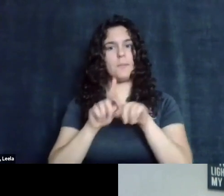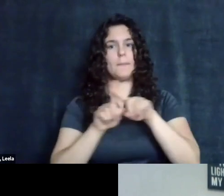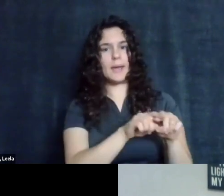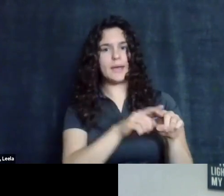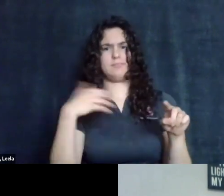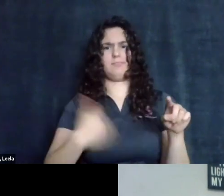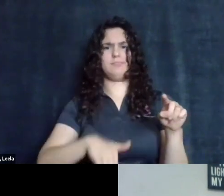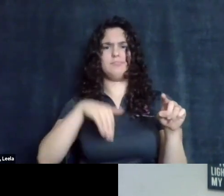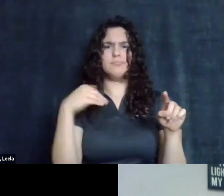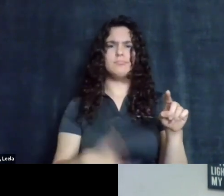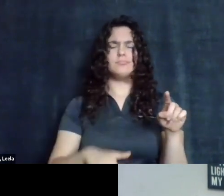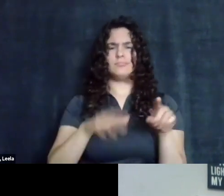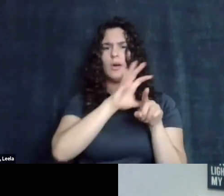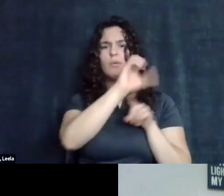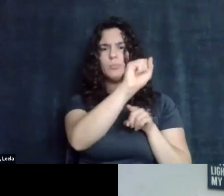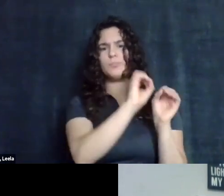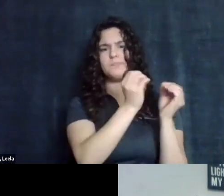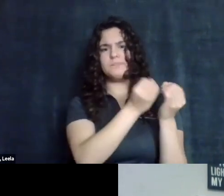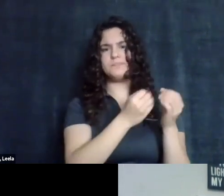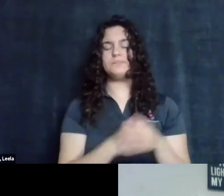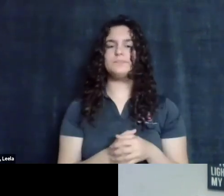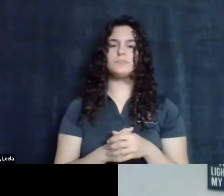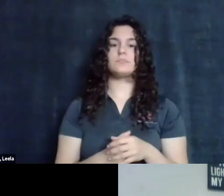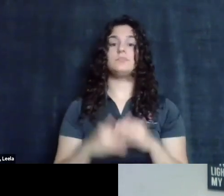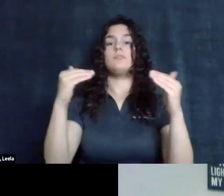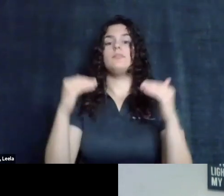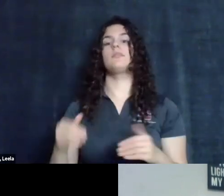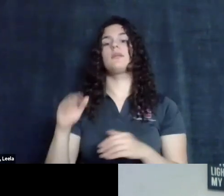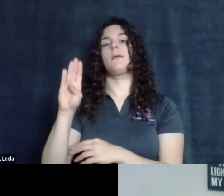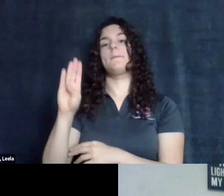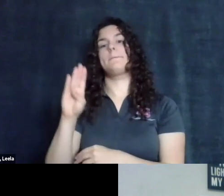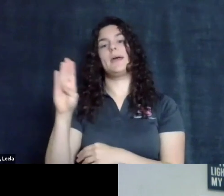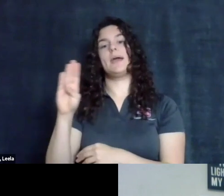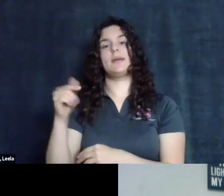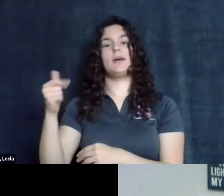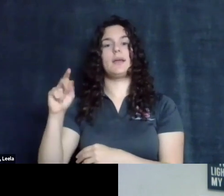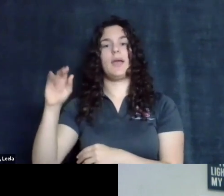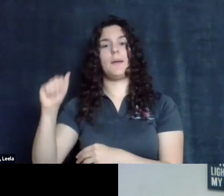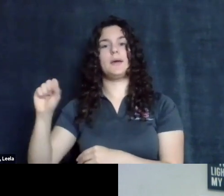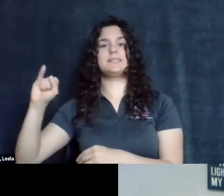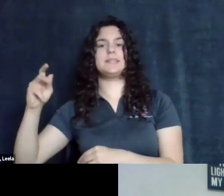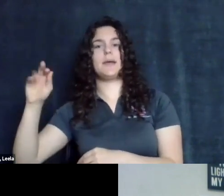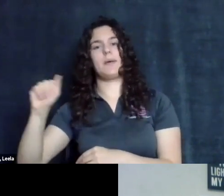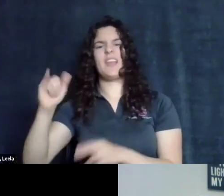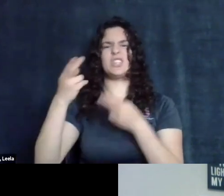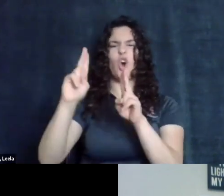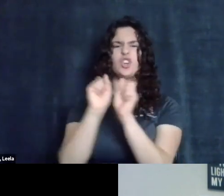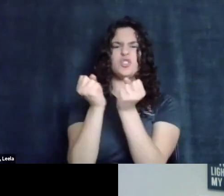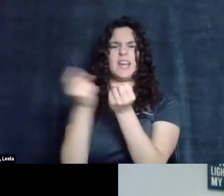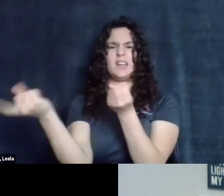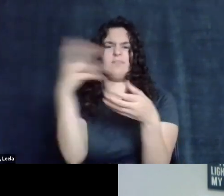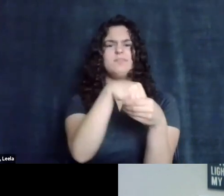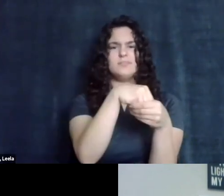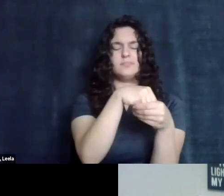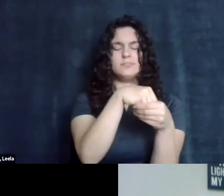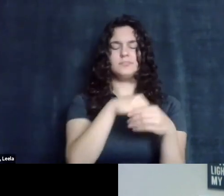a wonderful organization. We also have Beta Gamma Sigma and an honor society. We have so many different things for you